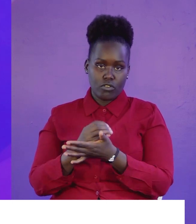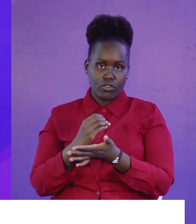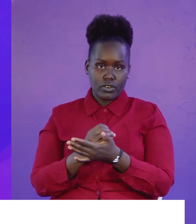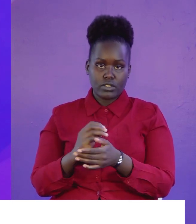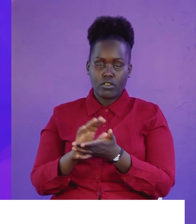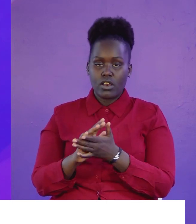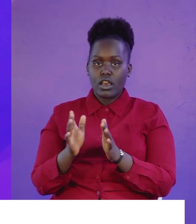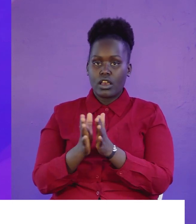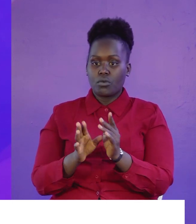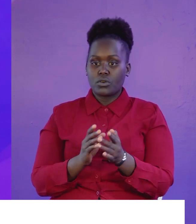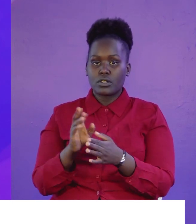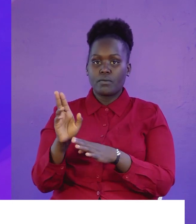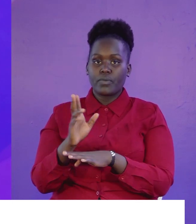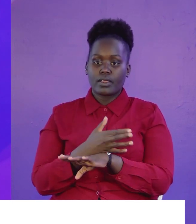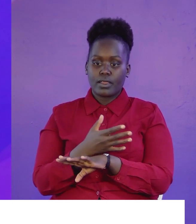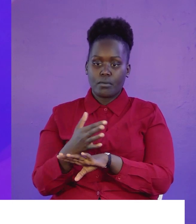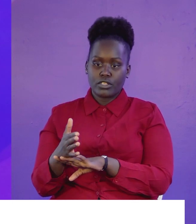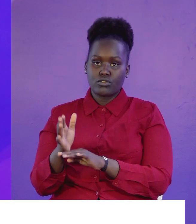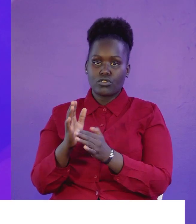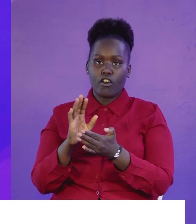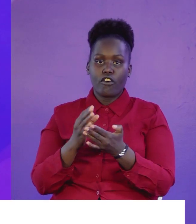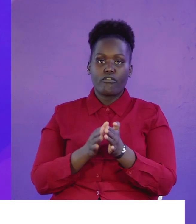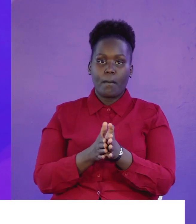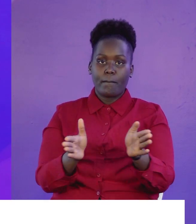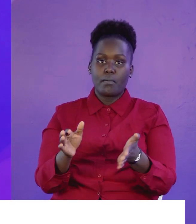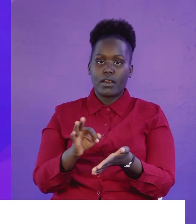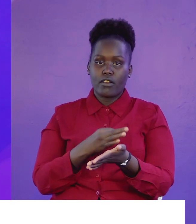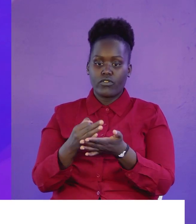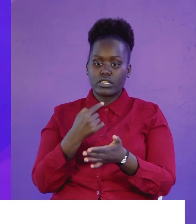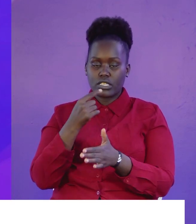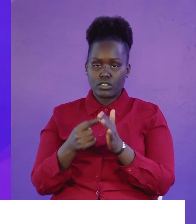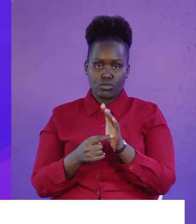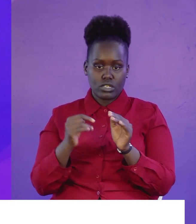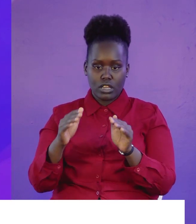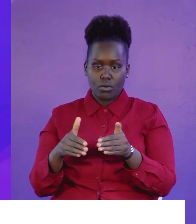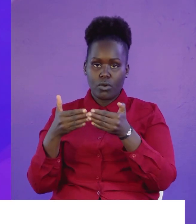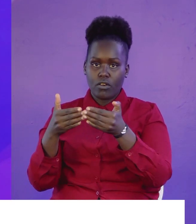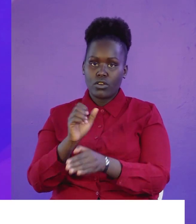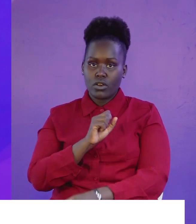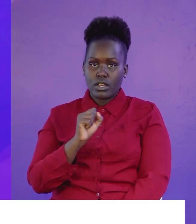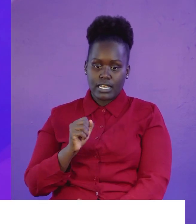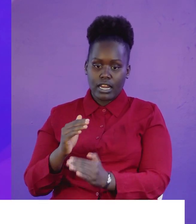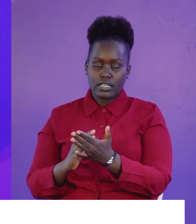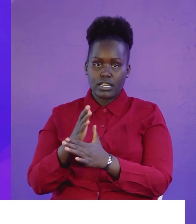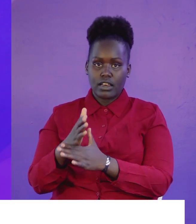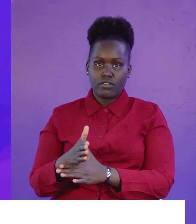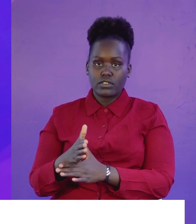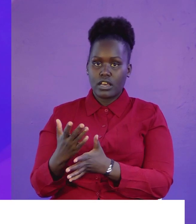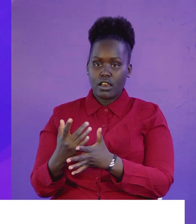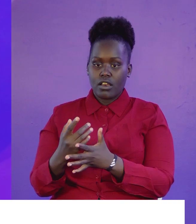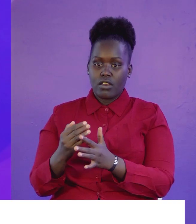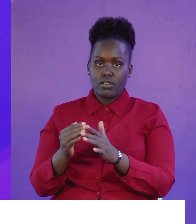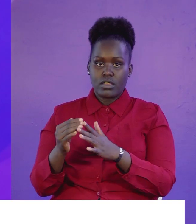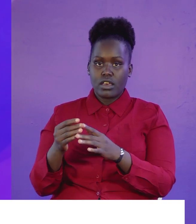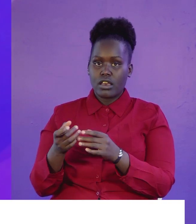and misappropriation of public funds, claims that were forwarded to the Senate after a vote by Kericho members